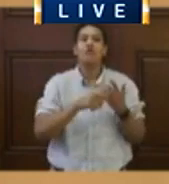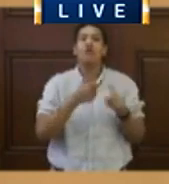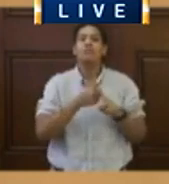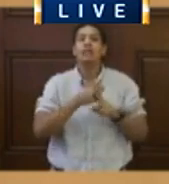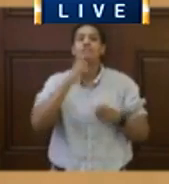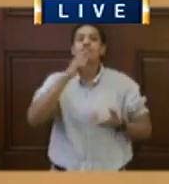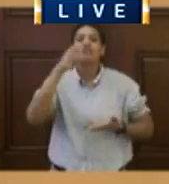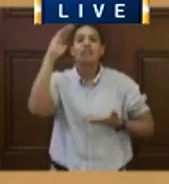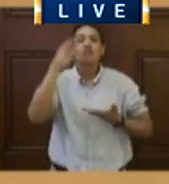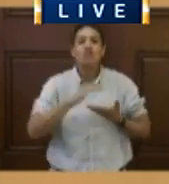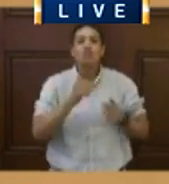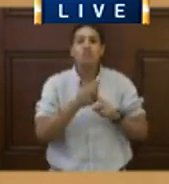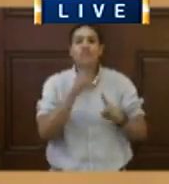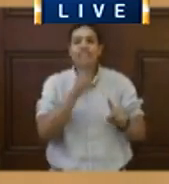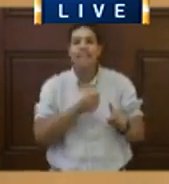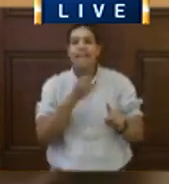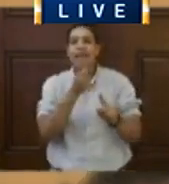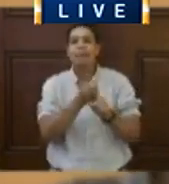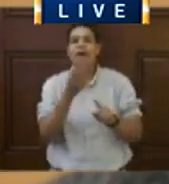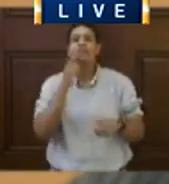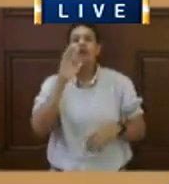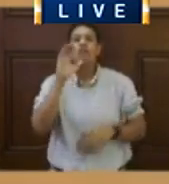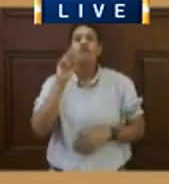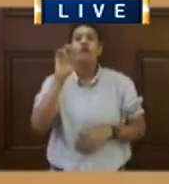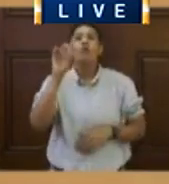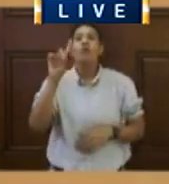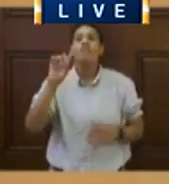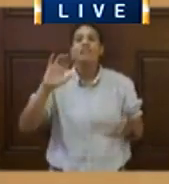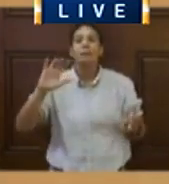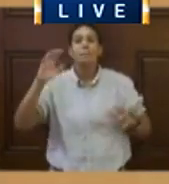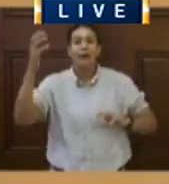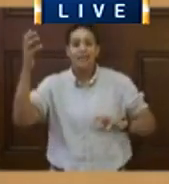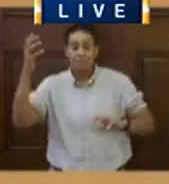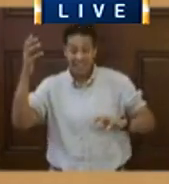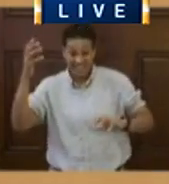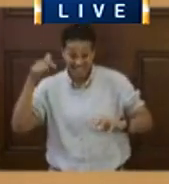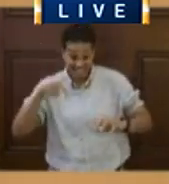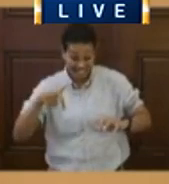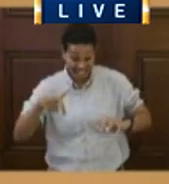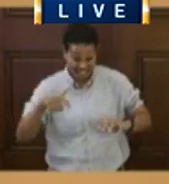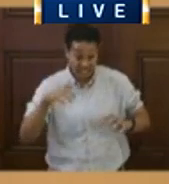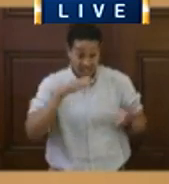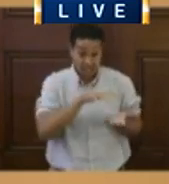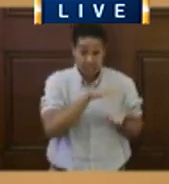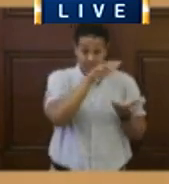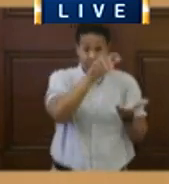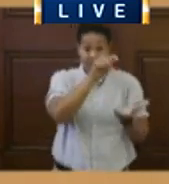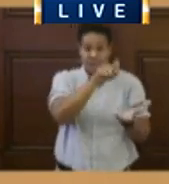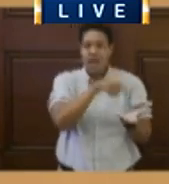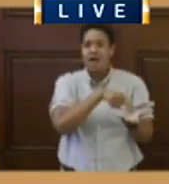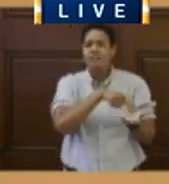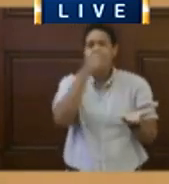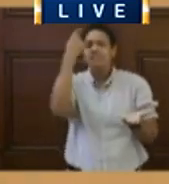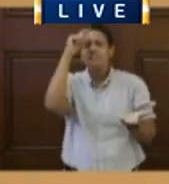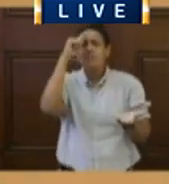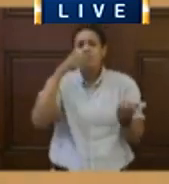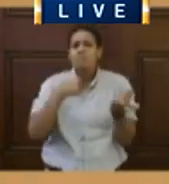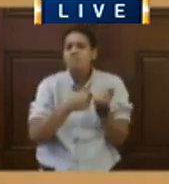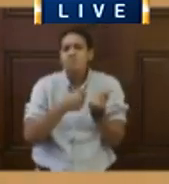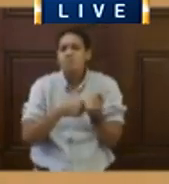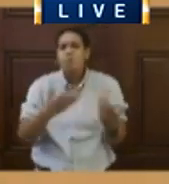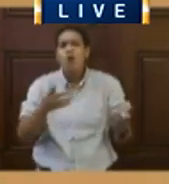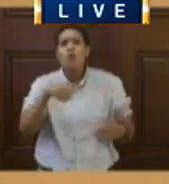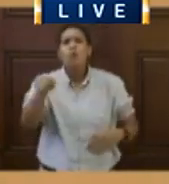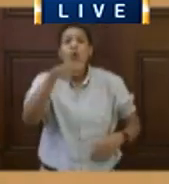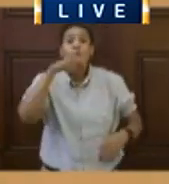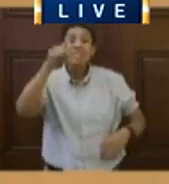effects of the COVID pandemic. Now, this package is directed towards those who need it